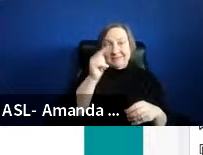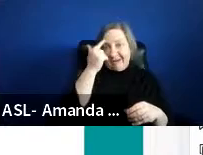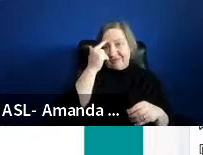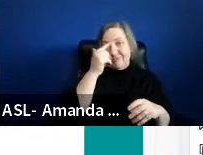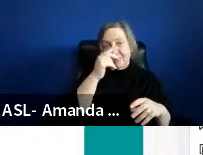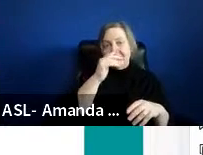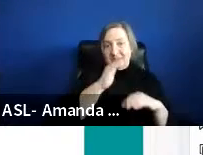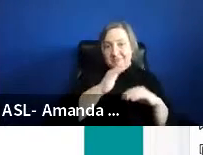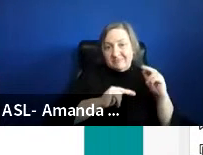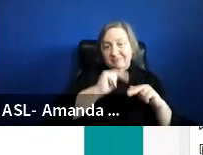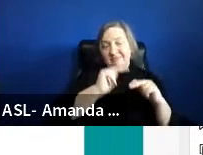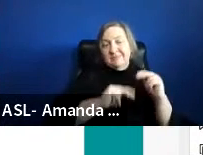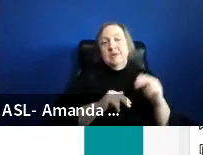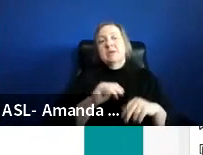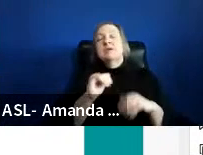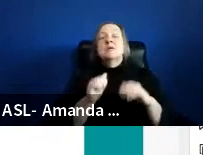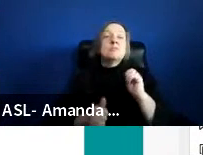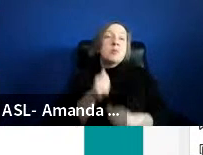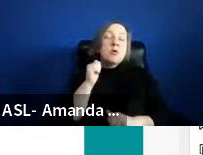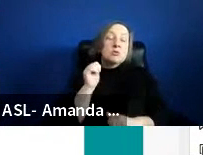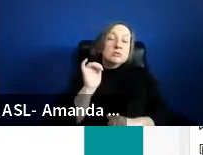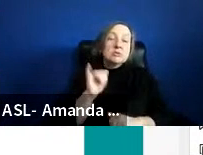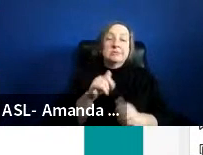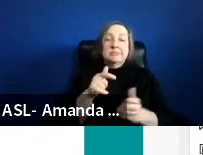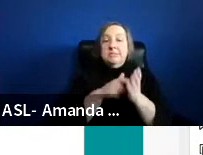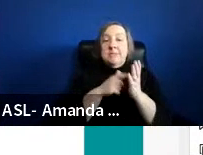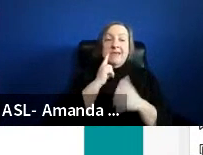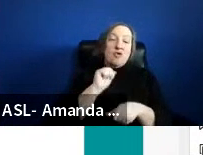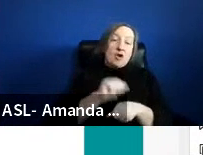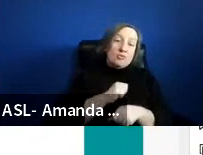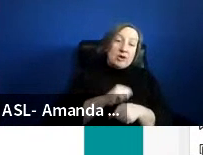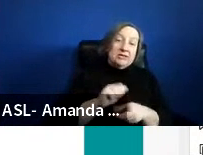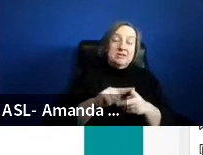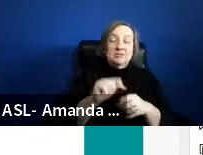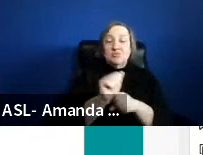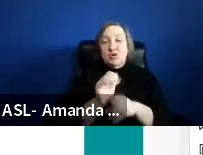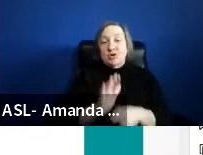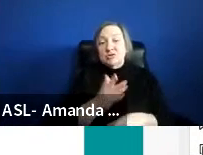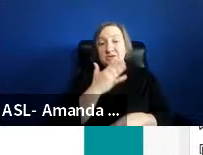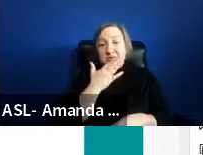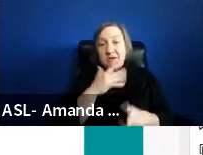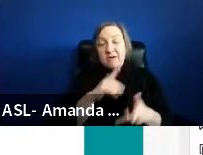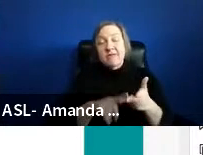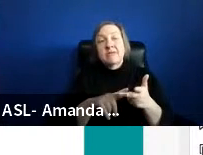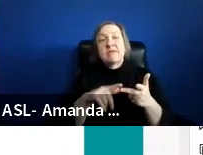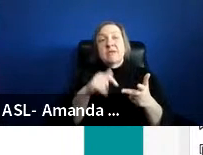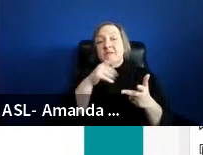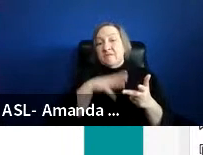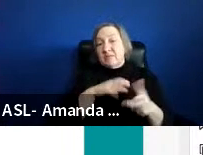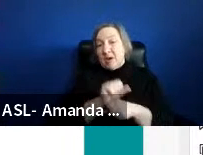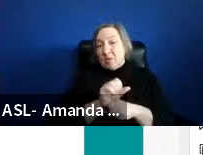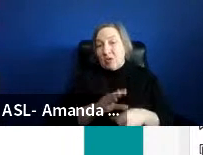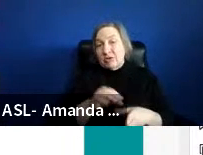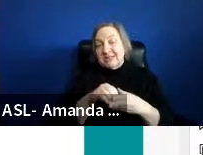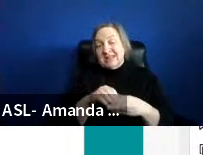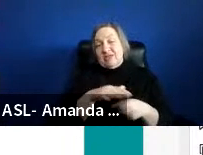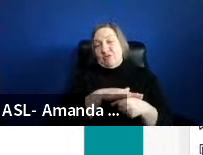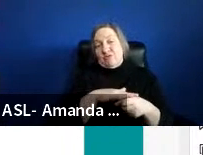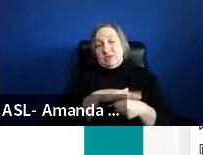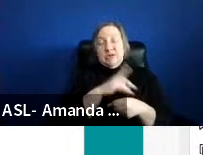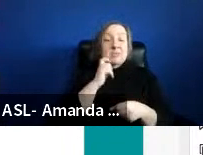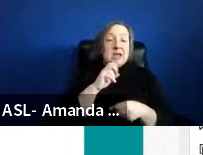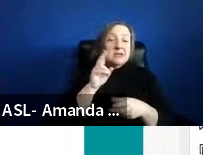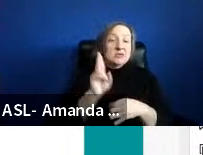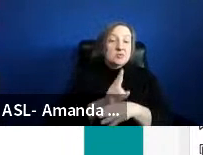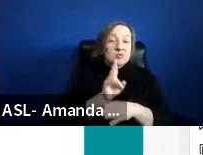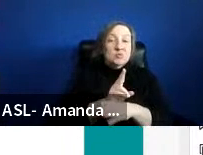includes most of the projected demand for apprentices, workers of color, and female workers in the region, because utilization goals for